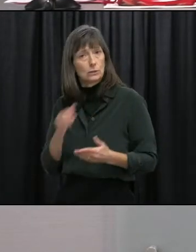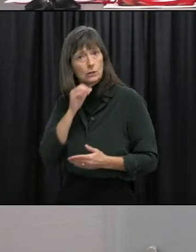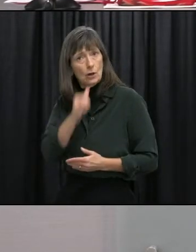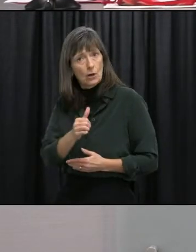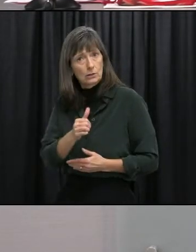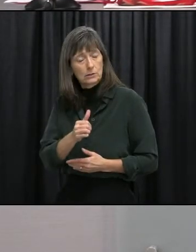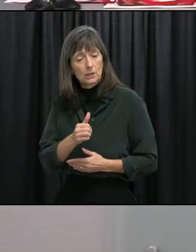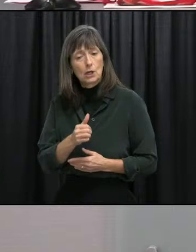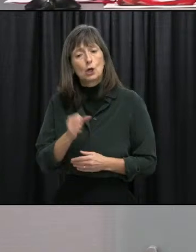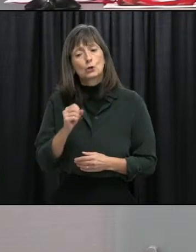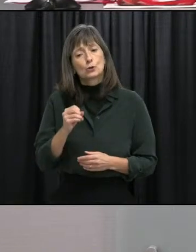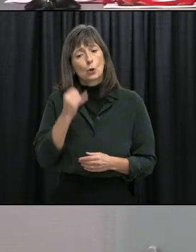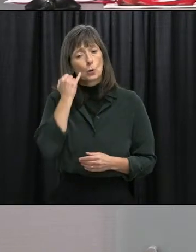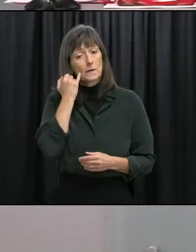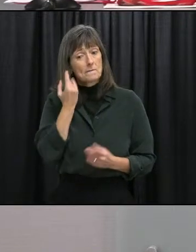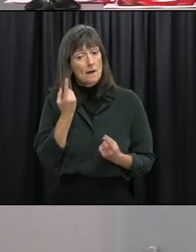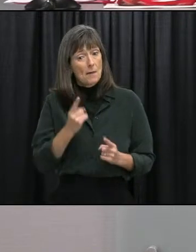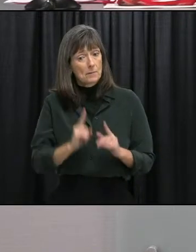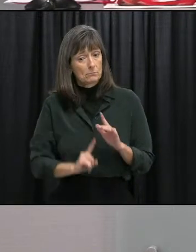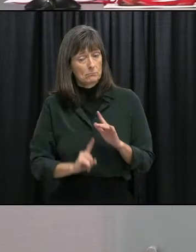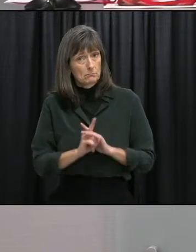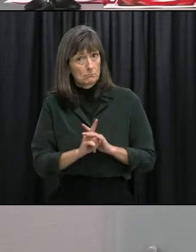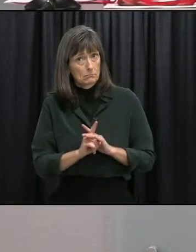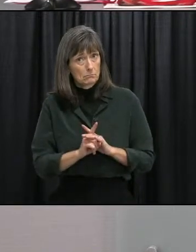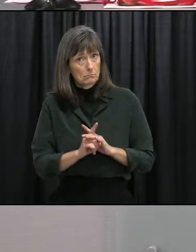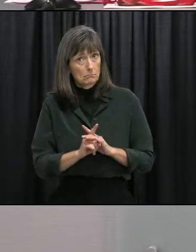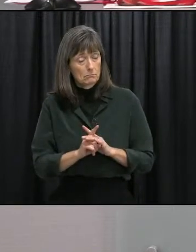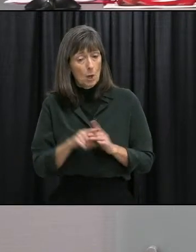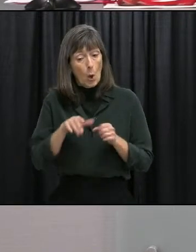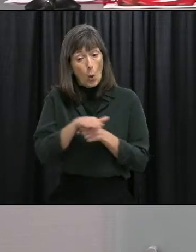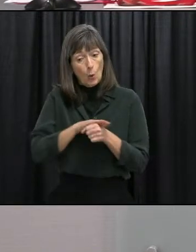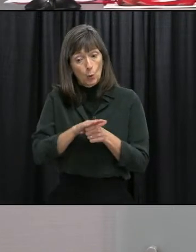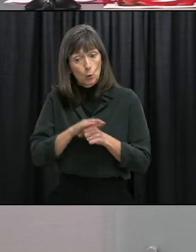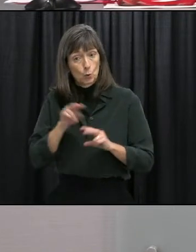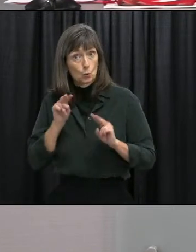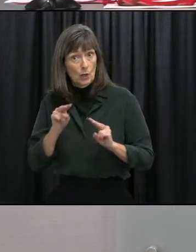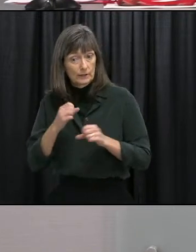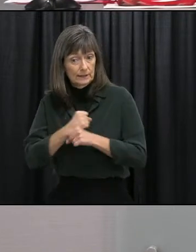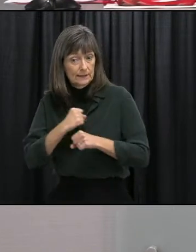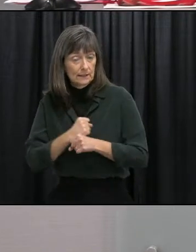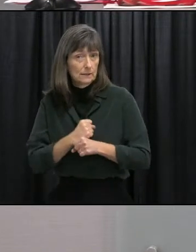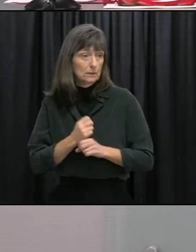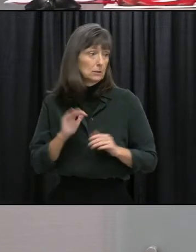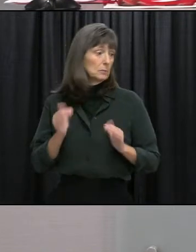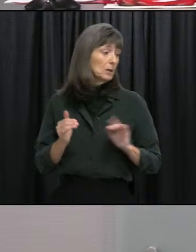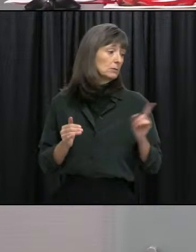local epidemiology in other places as opposed to broader concerns about